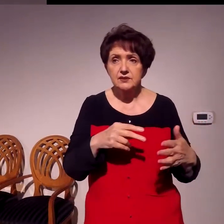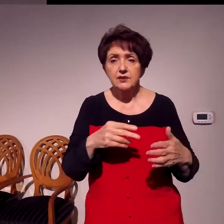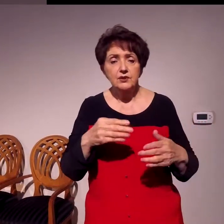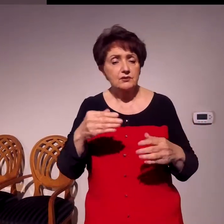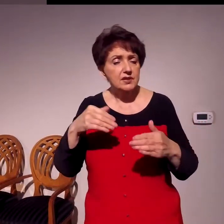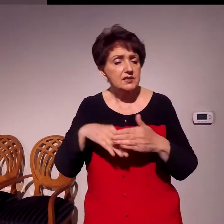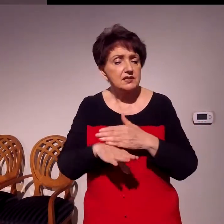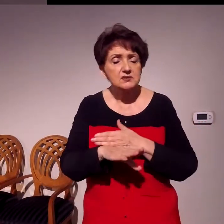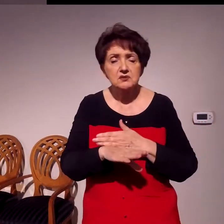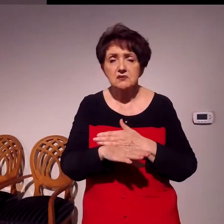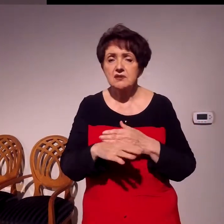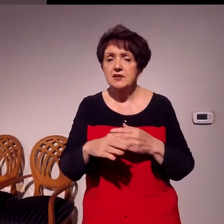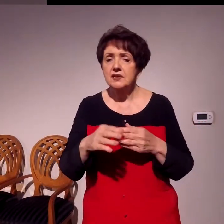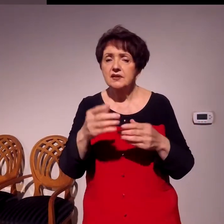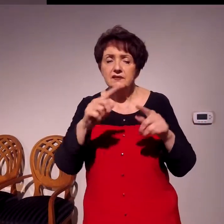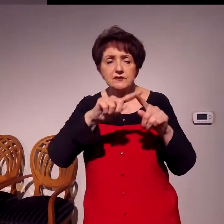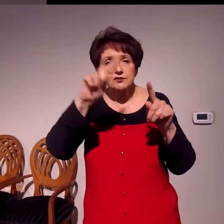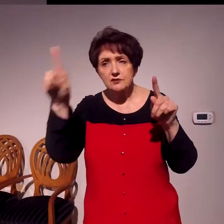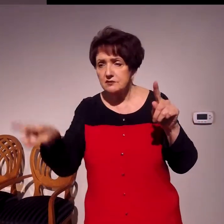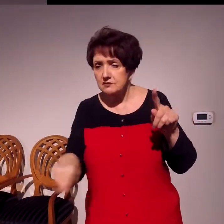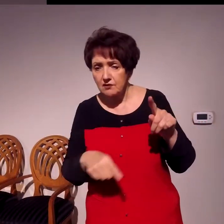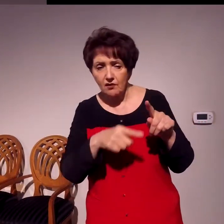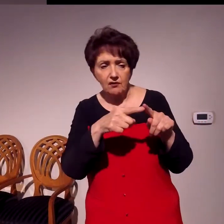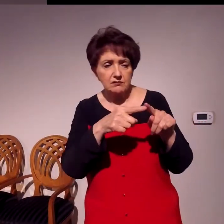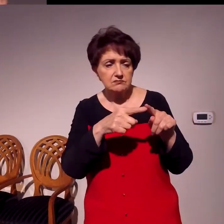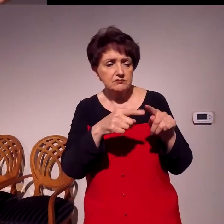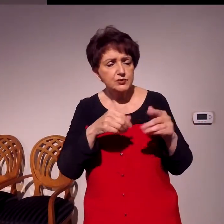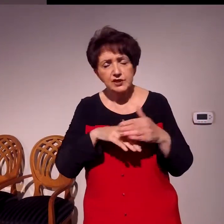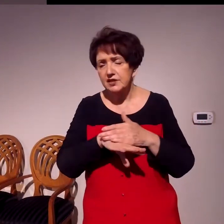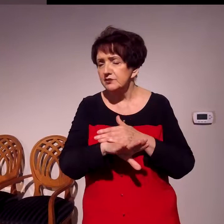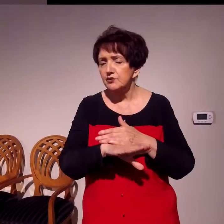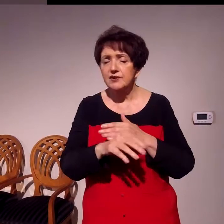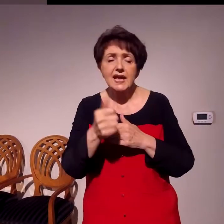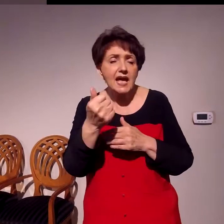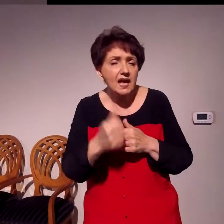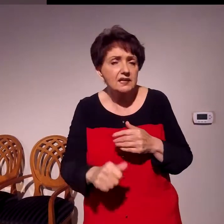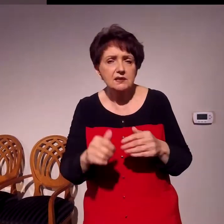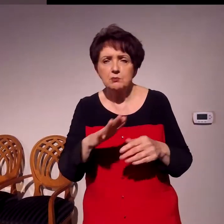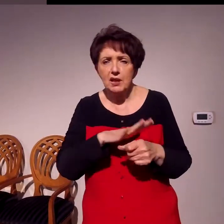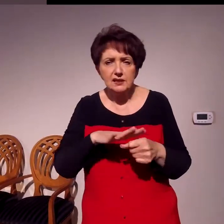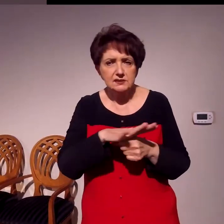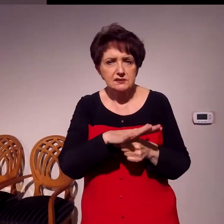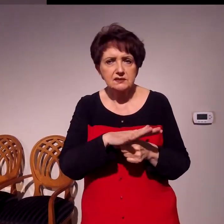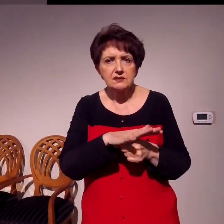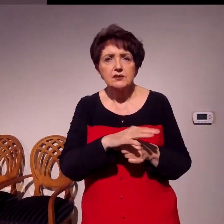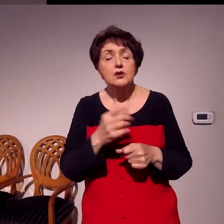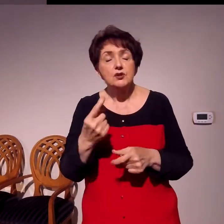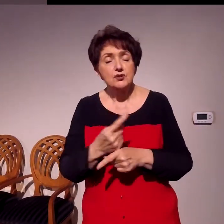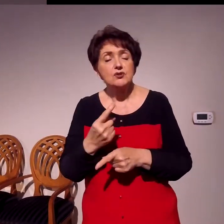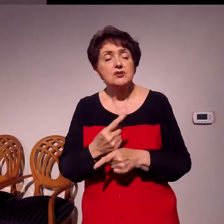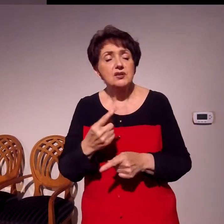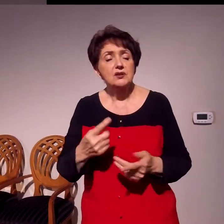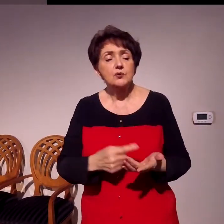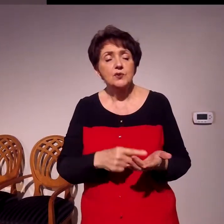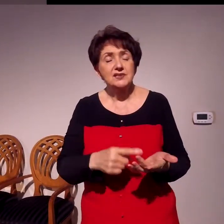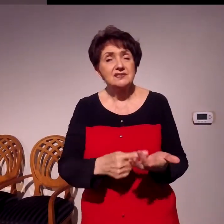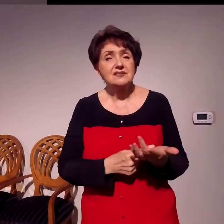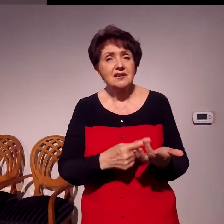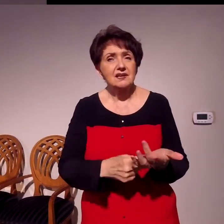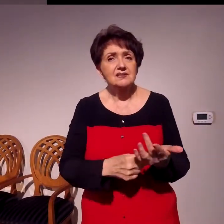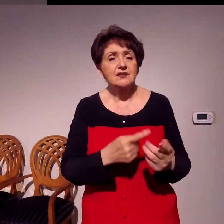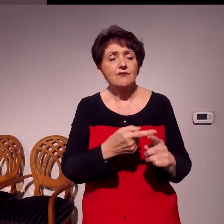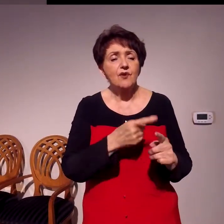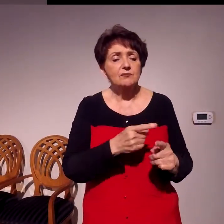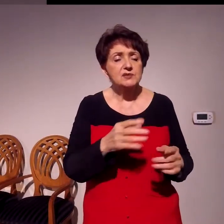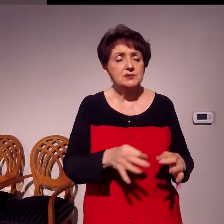place. We usually talk about entering it from the point of spirit or the point of mind.